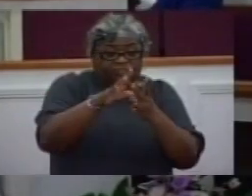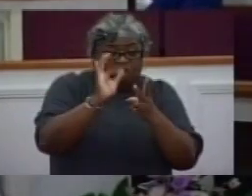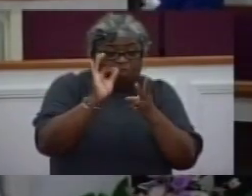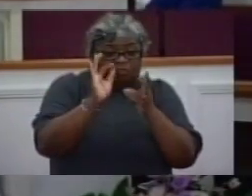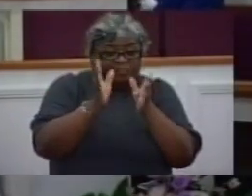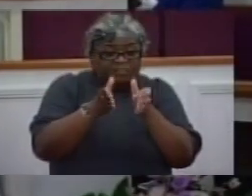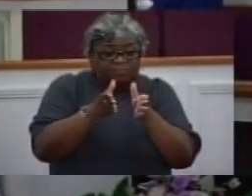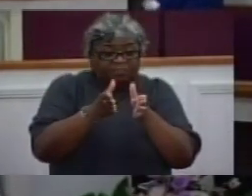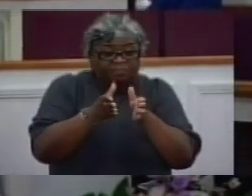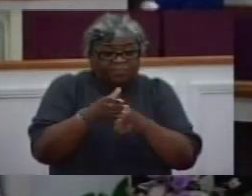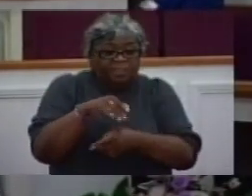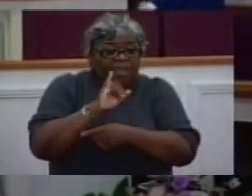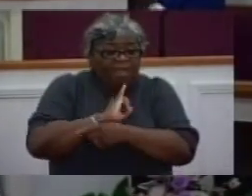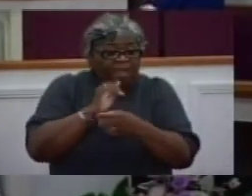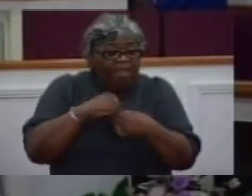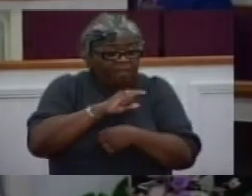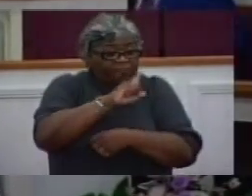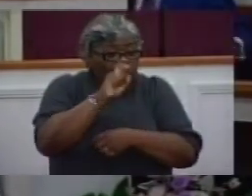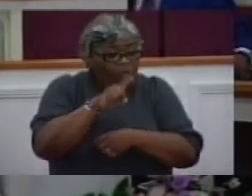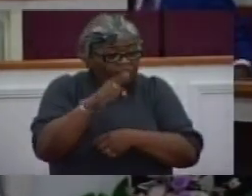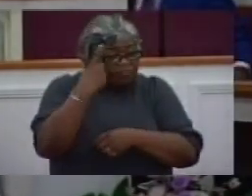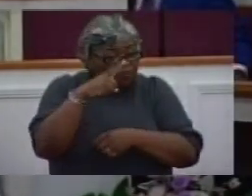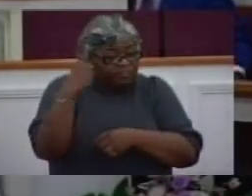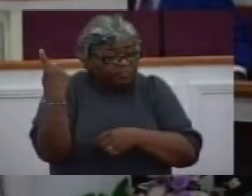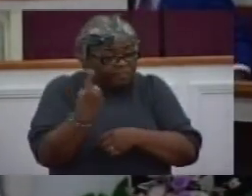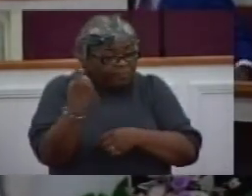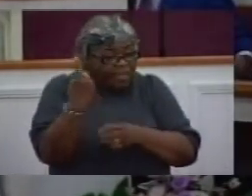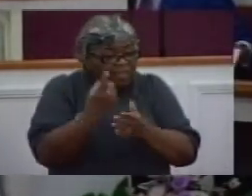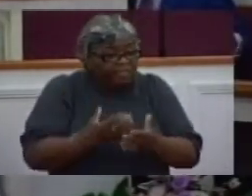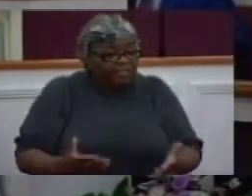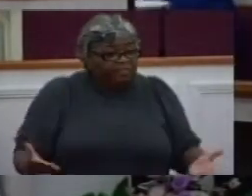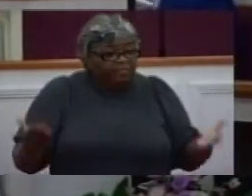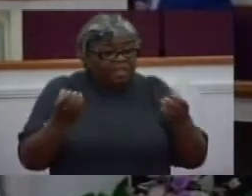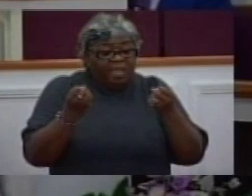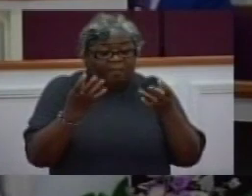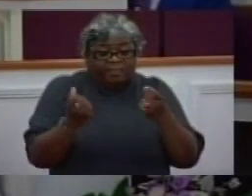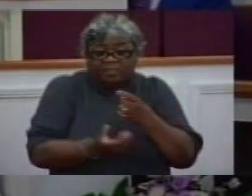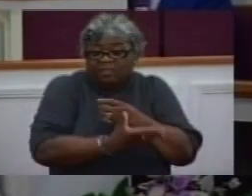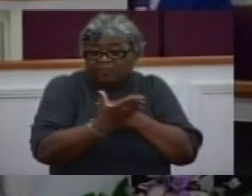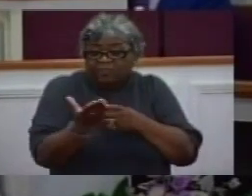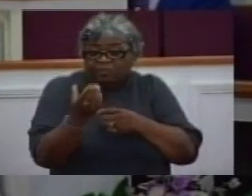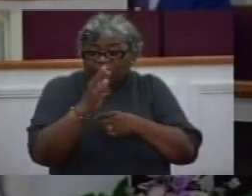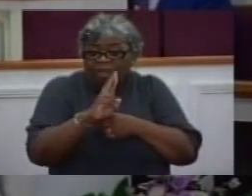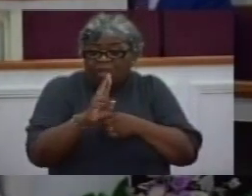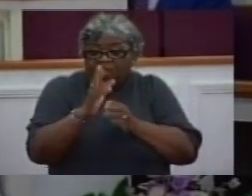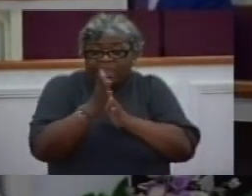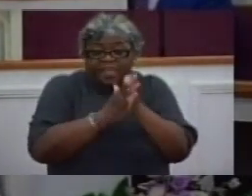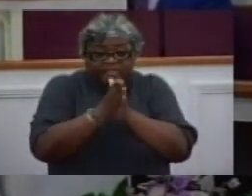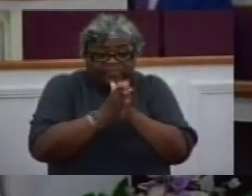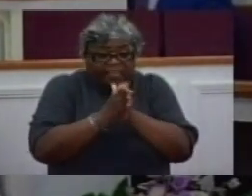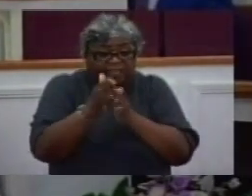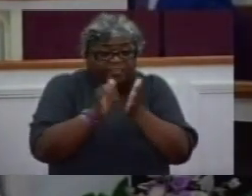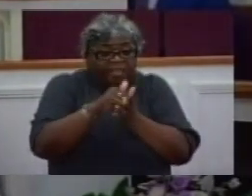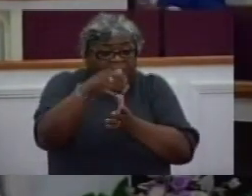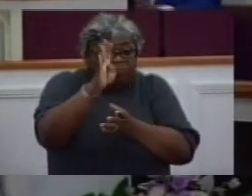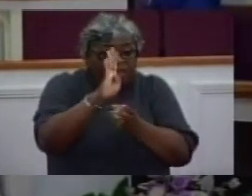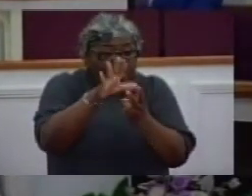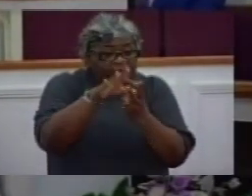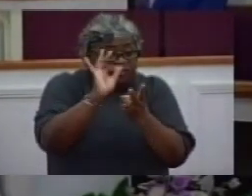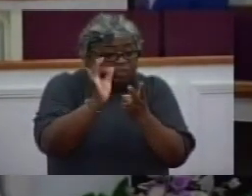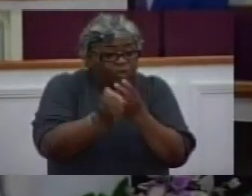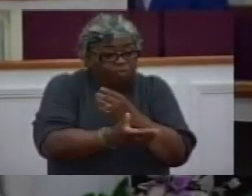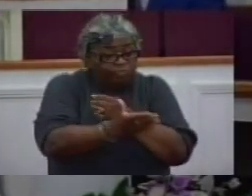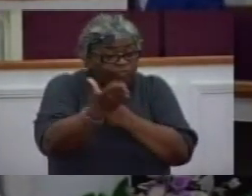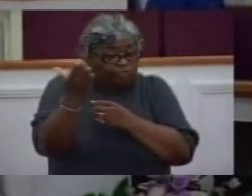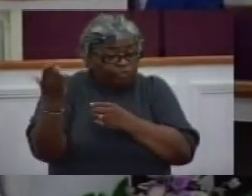chosen. I've got a question for somebody in here today. How many of you are excited that God chose